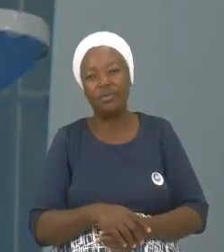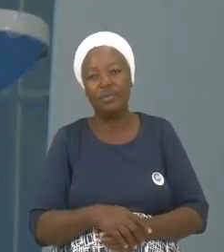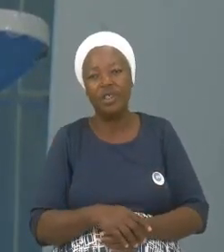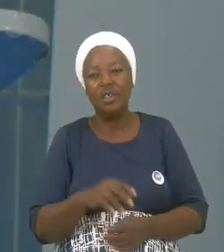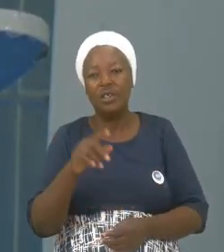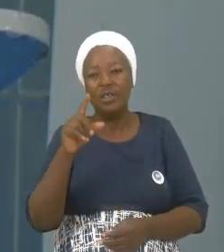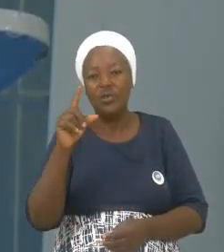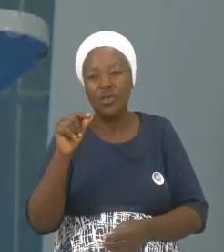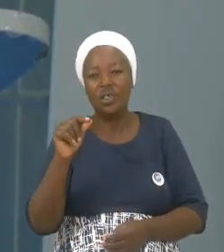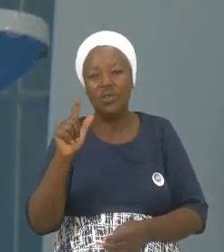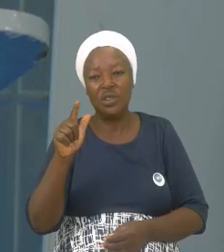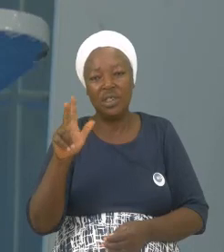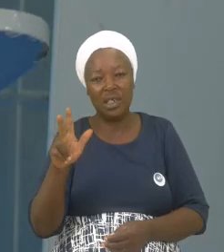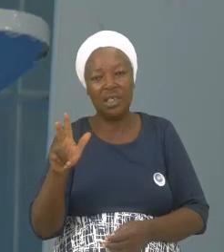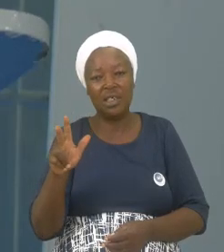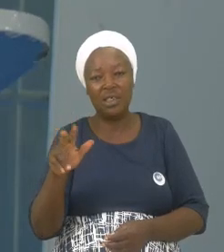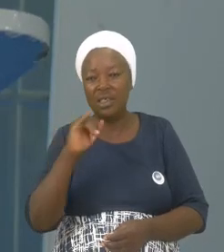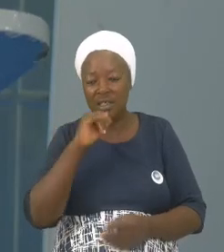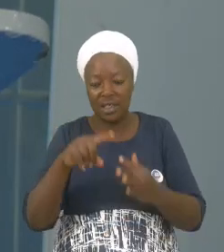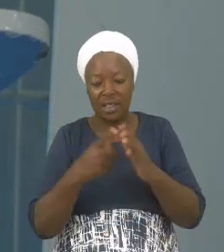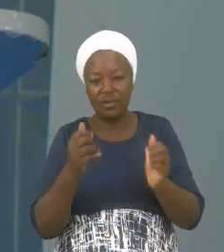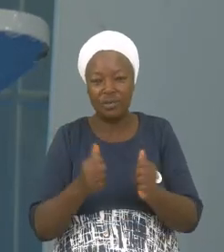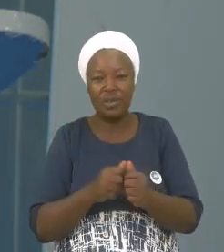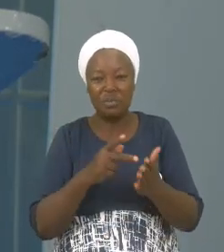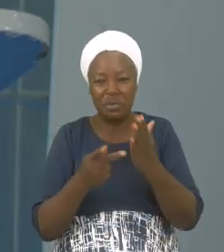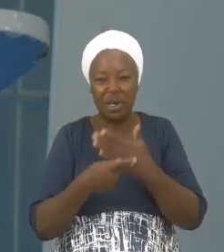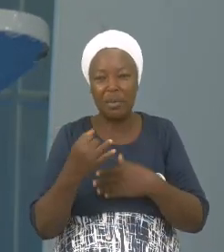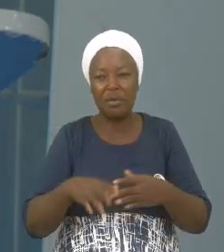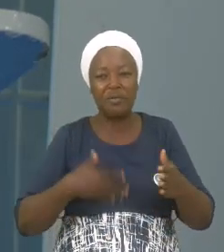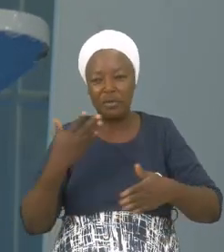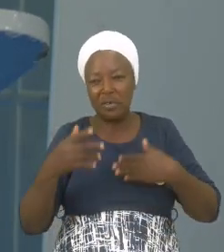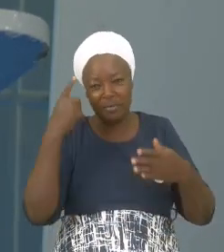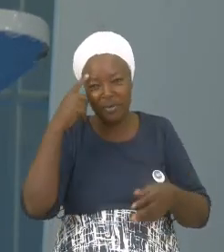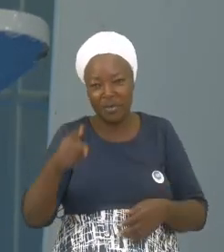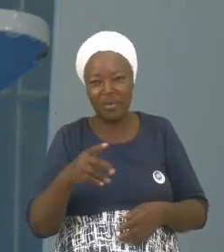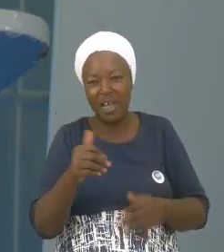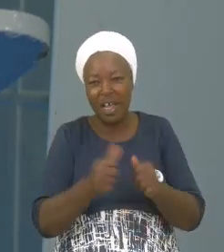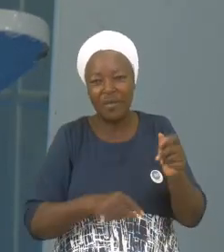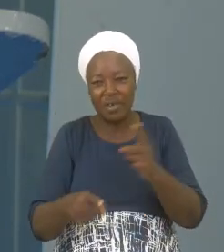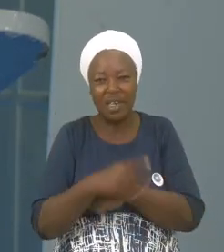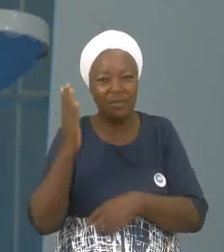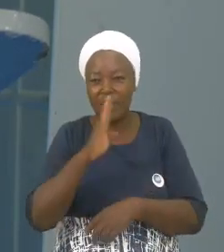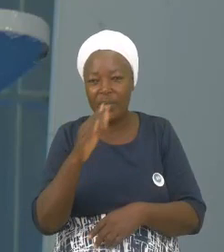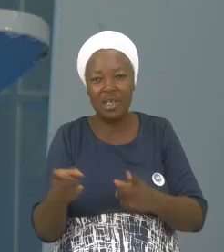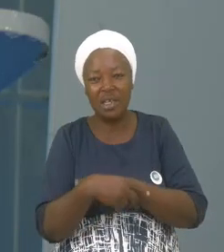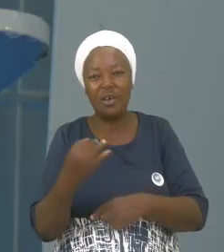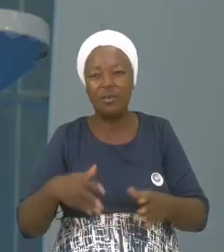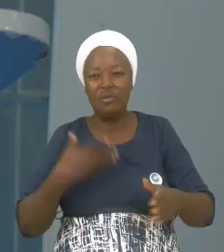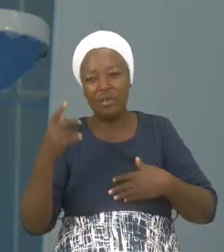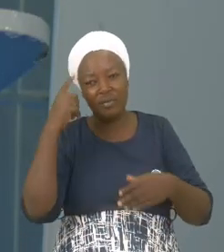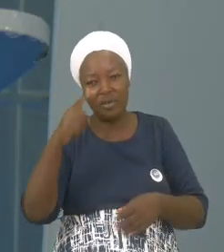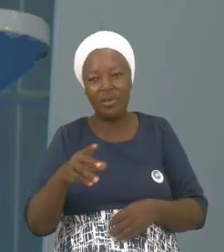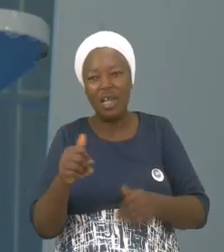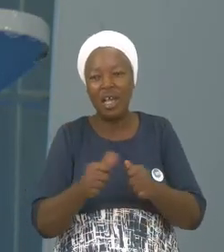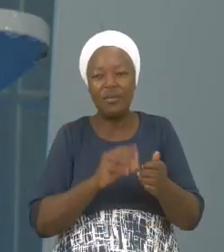2023 is starting with banquet of joy for you. Every day will be a day of joy for you. Every week will be a